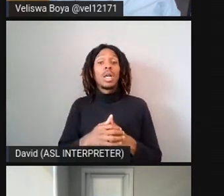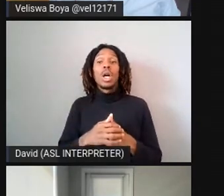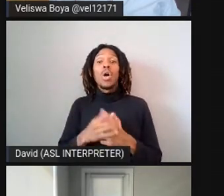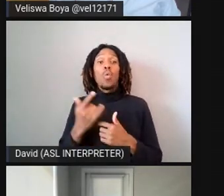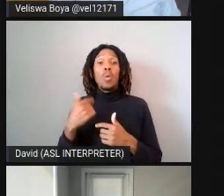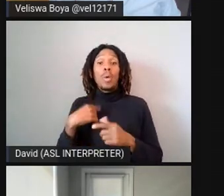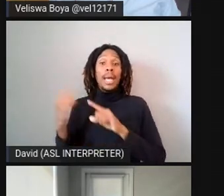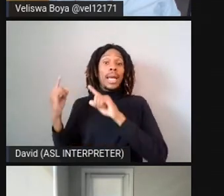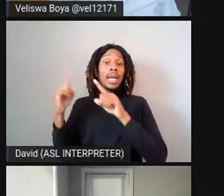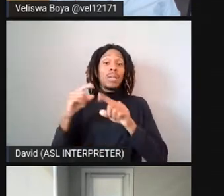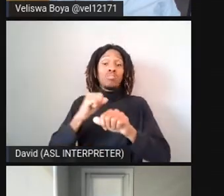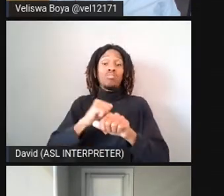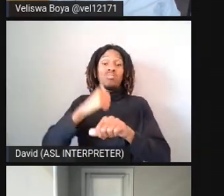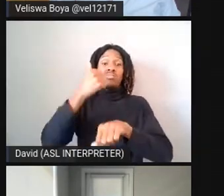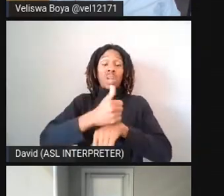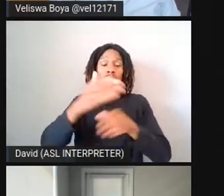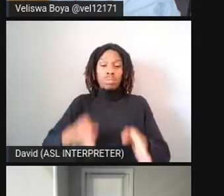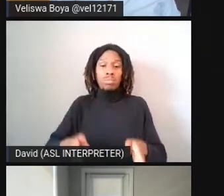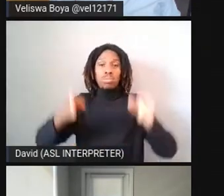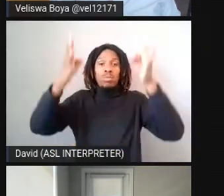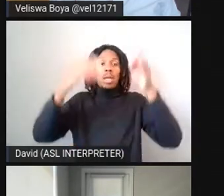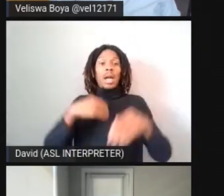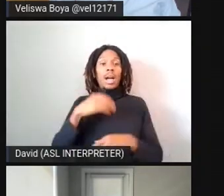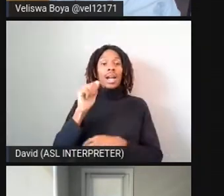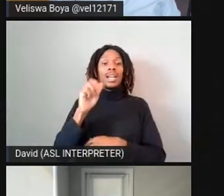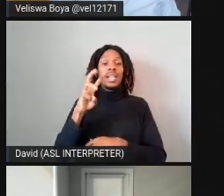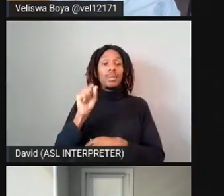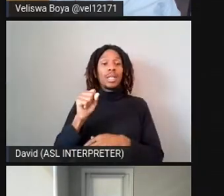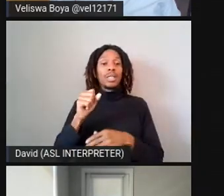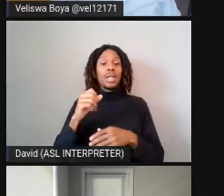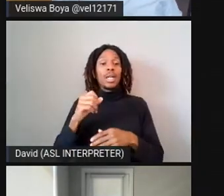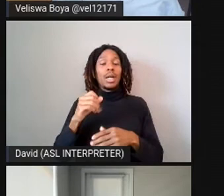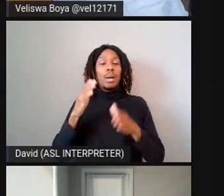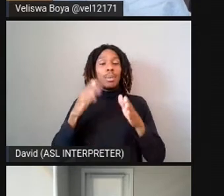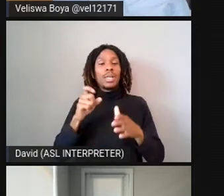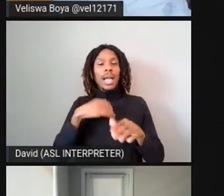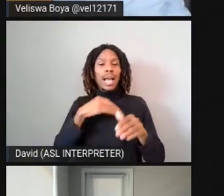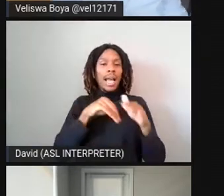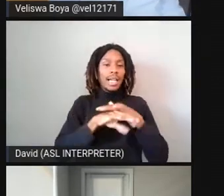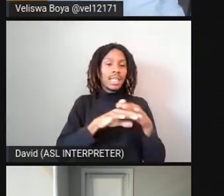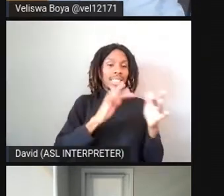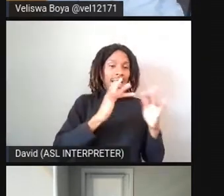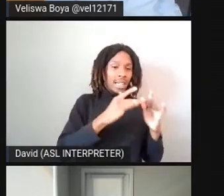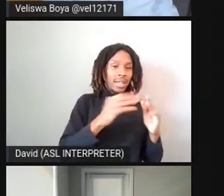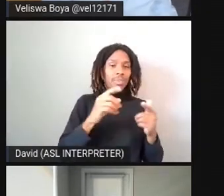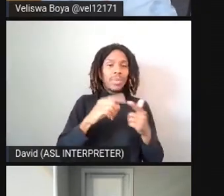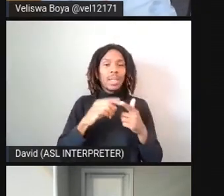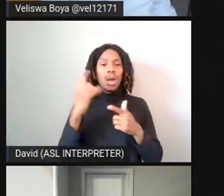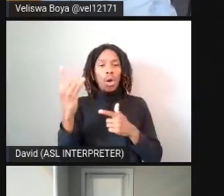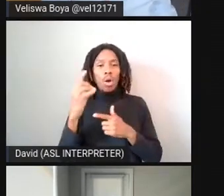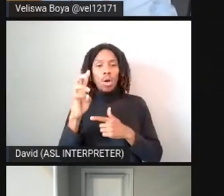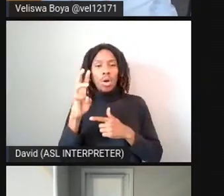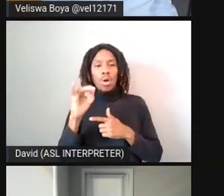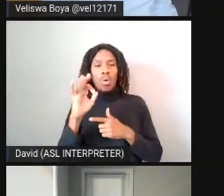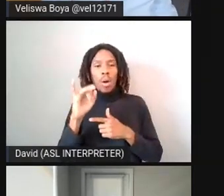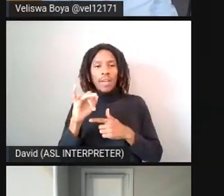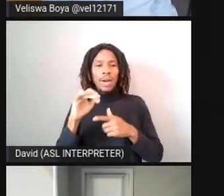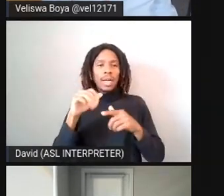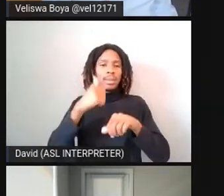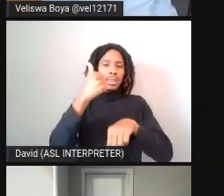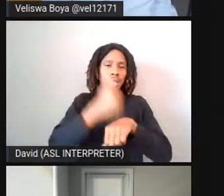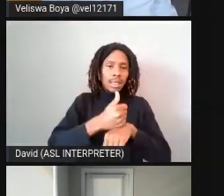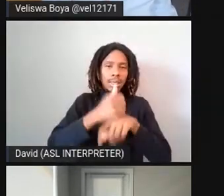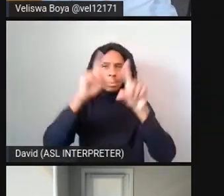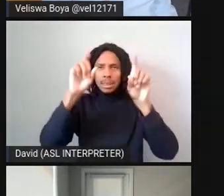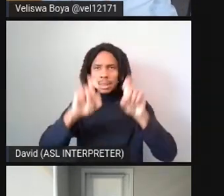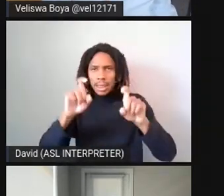it, our AWS personnel would need access to internet and Wi-Fi to connect to it, test it, and set it up. You